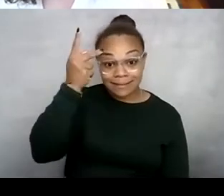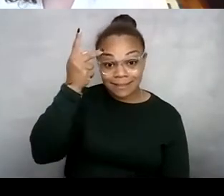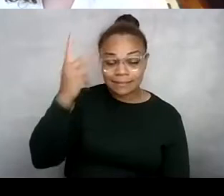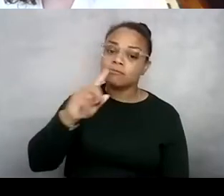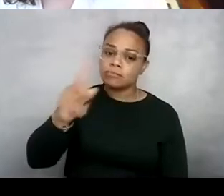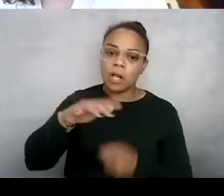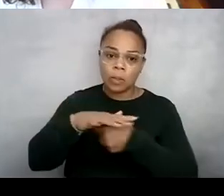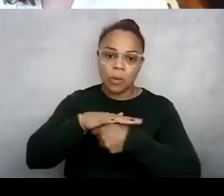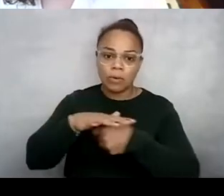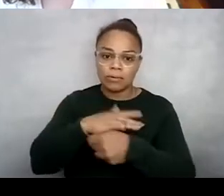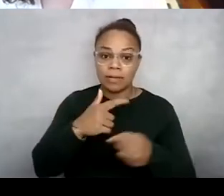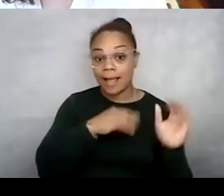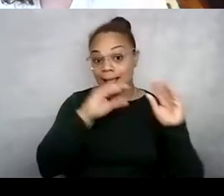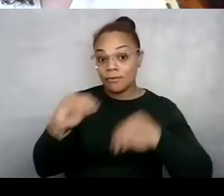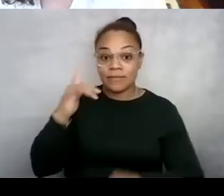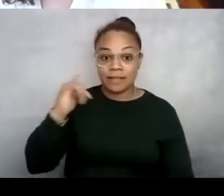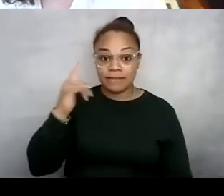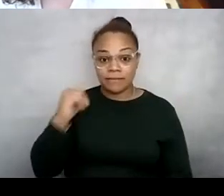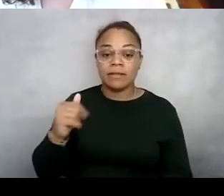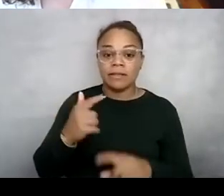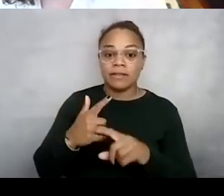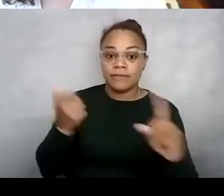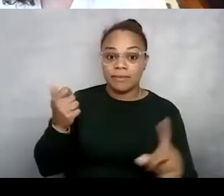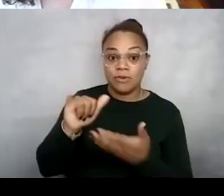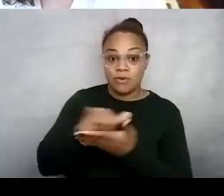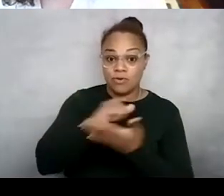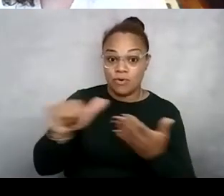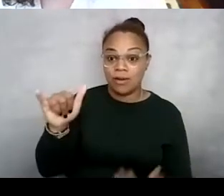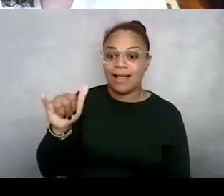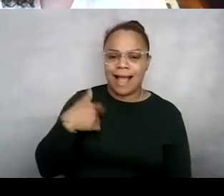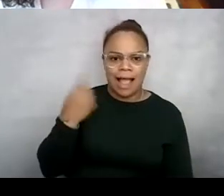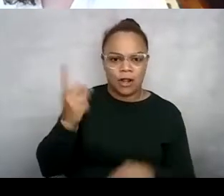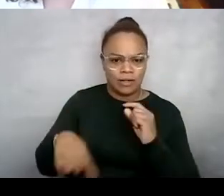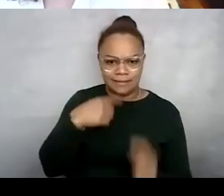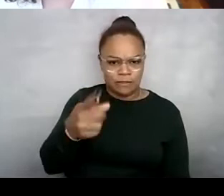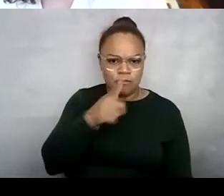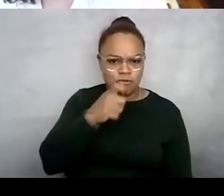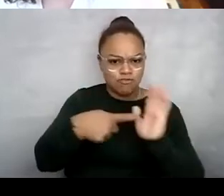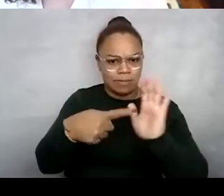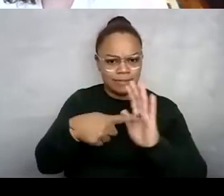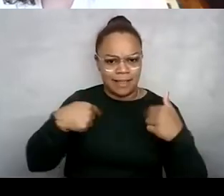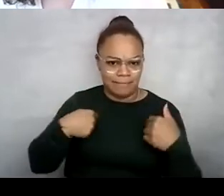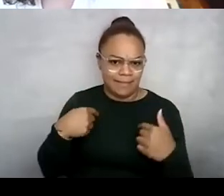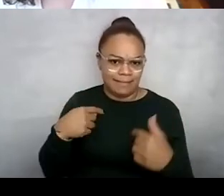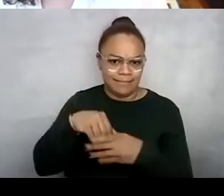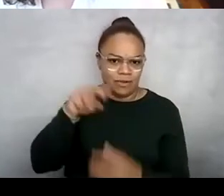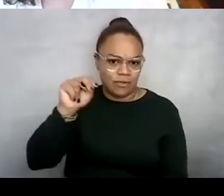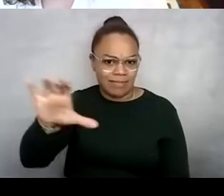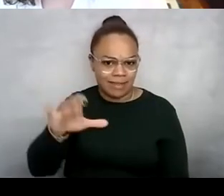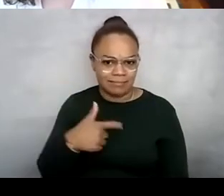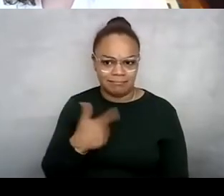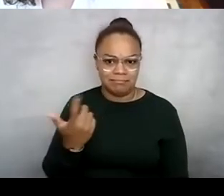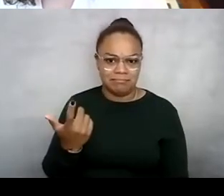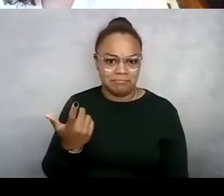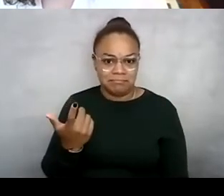in 1982 from San Francisco, I could not tell you who represents me in Raleigh, North Carolina, where our state capital is. I would venture to ask anyone on this call,